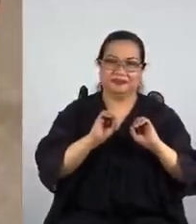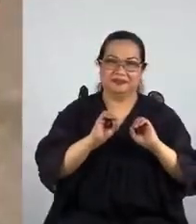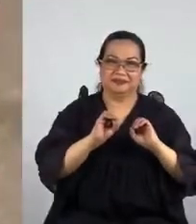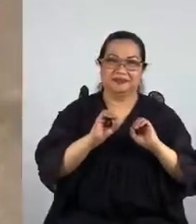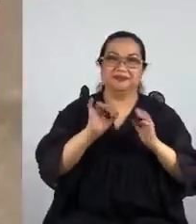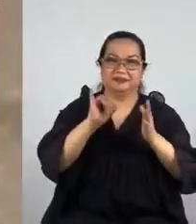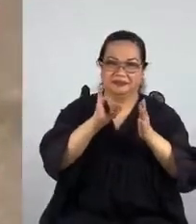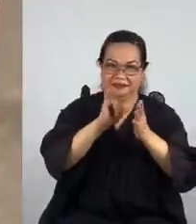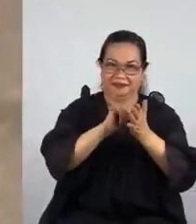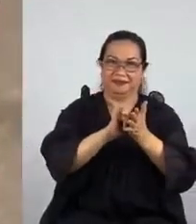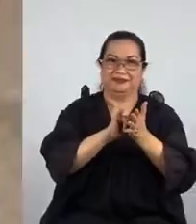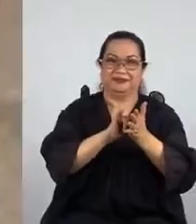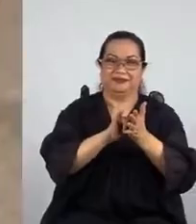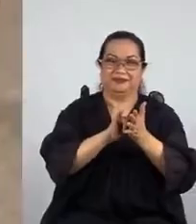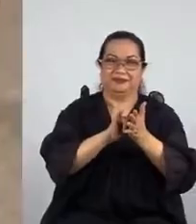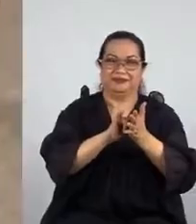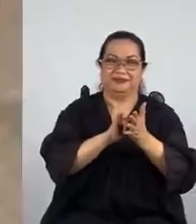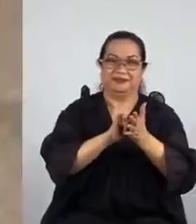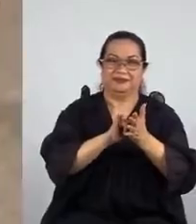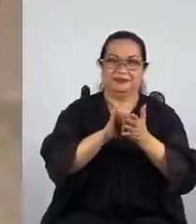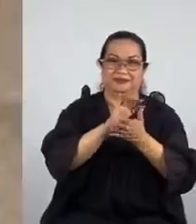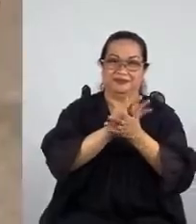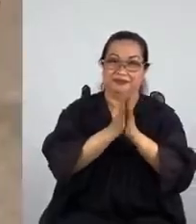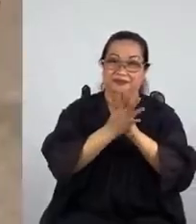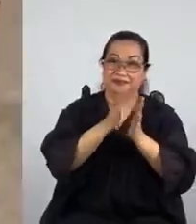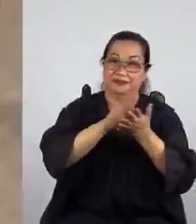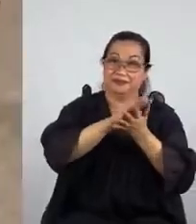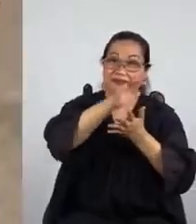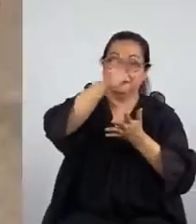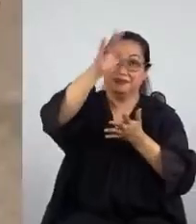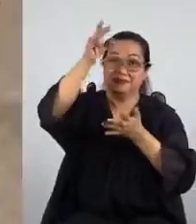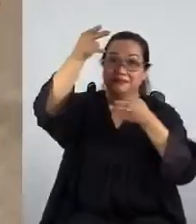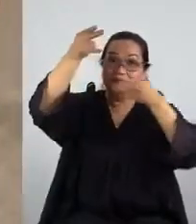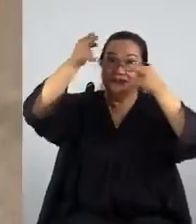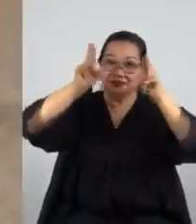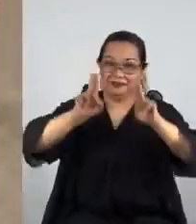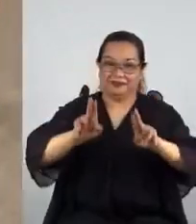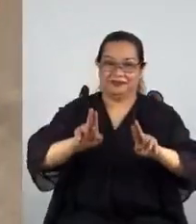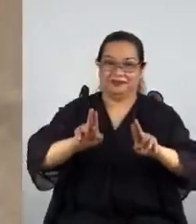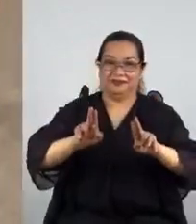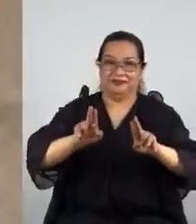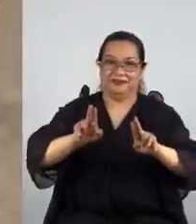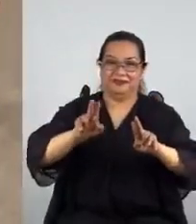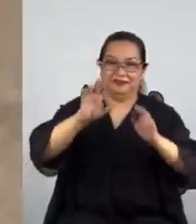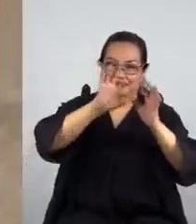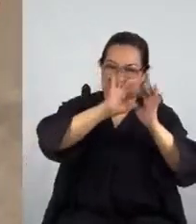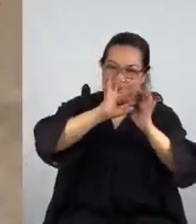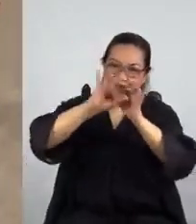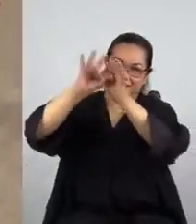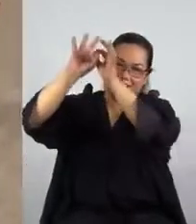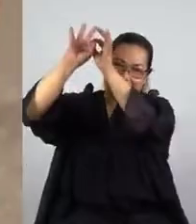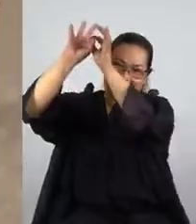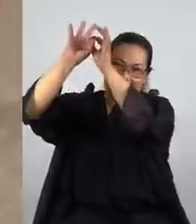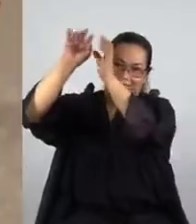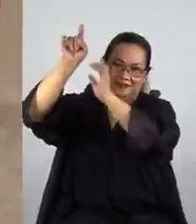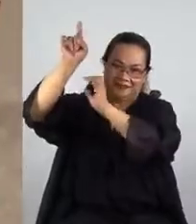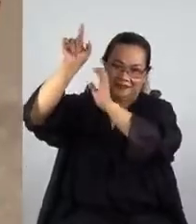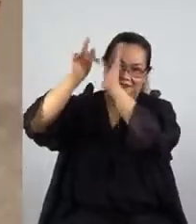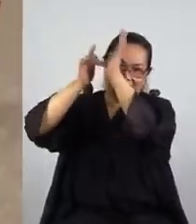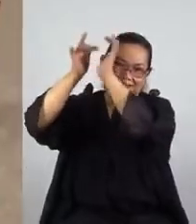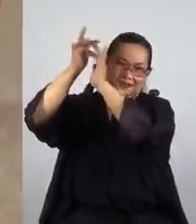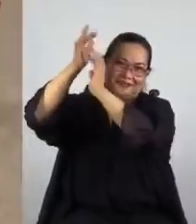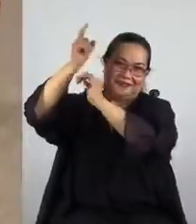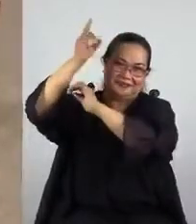And that will be glorious indeed, when we will be with the Lord Jesus.